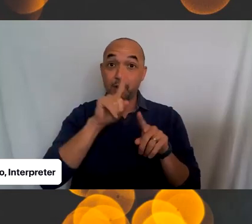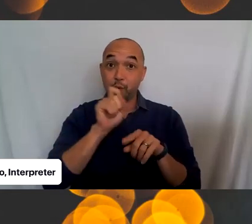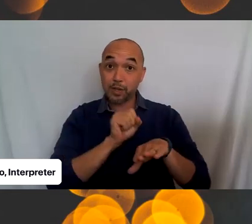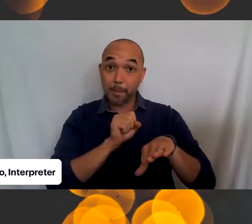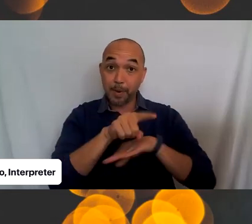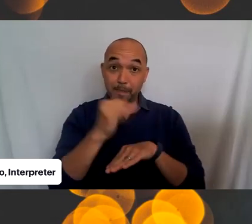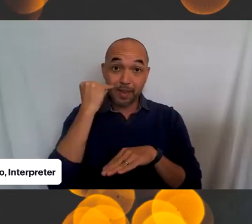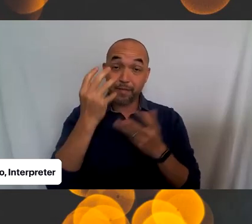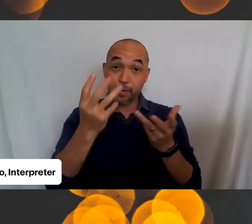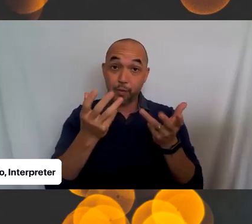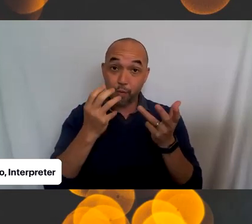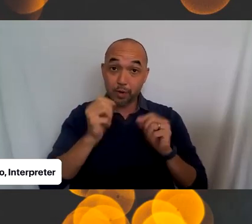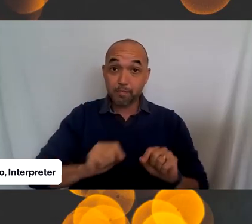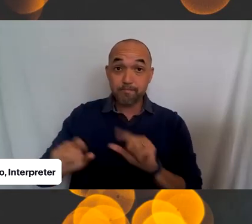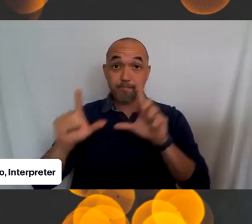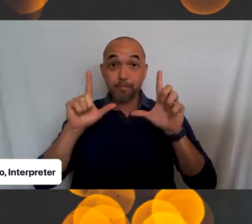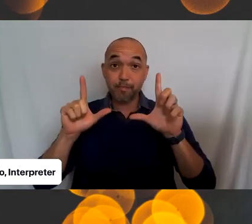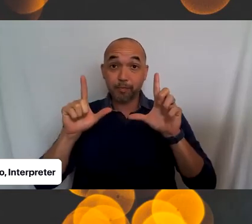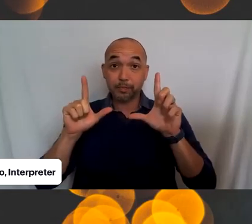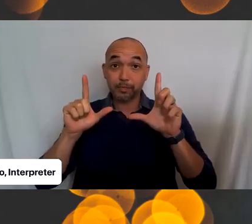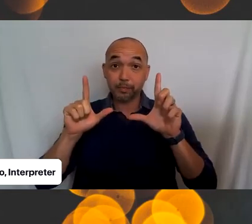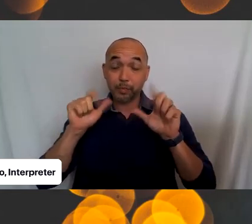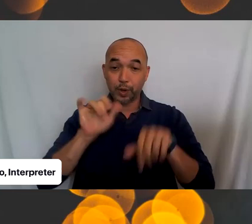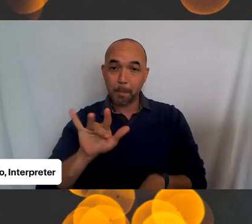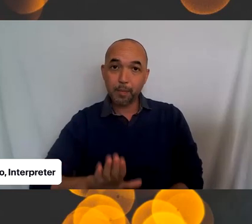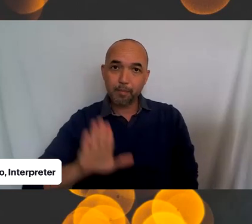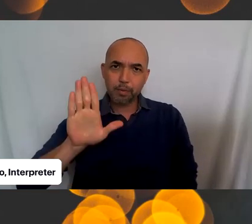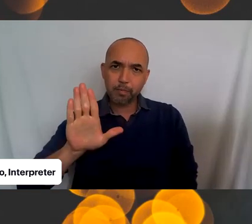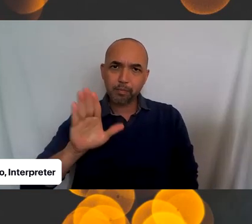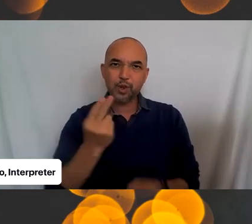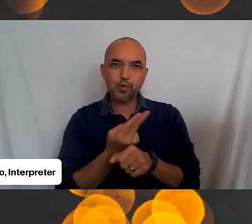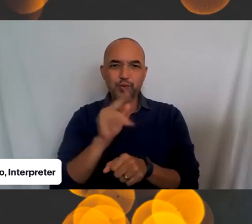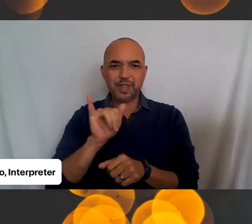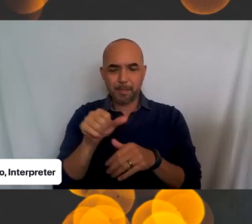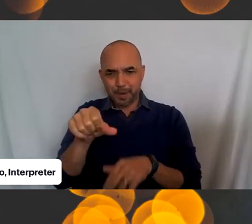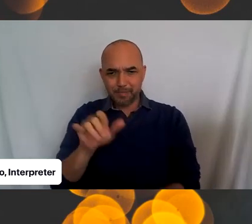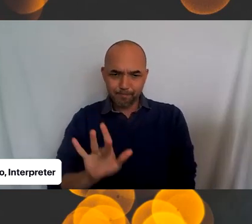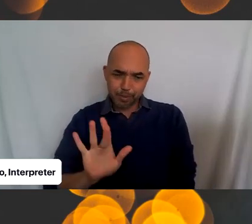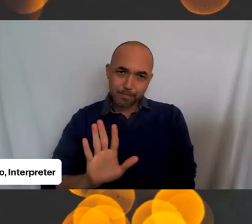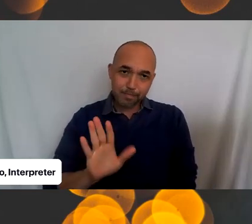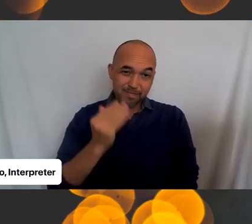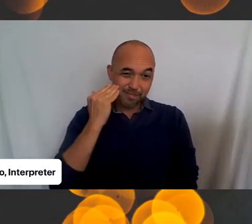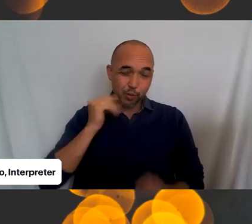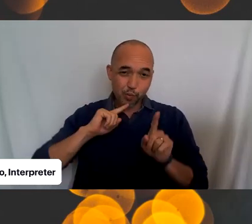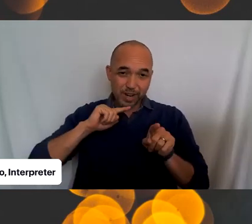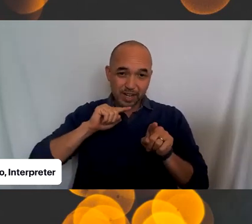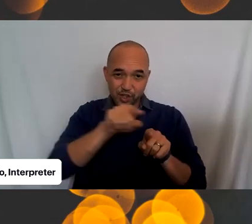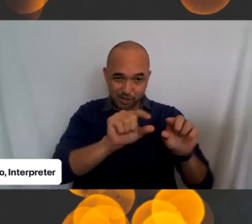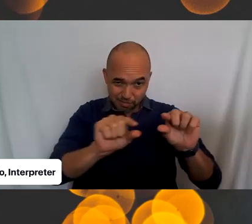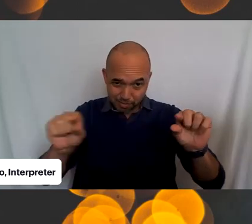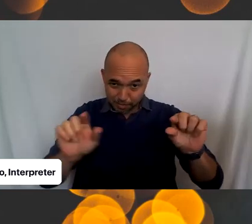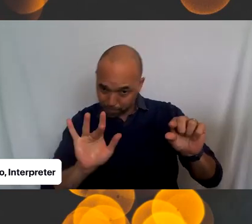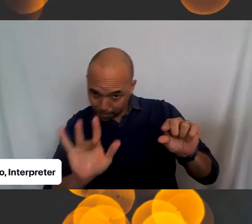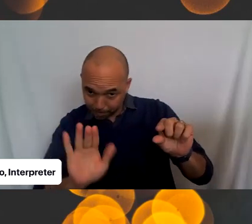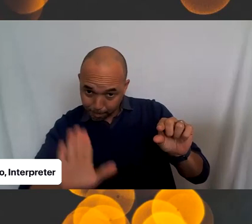on, join us live here on the chat. You can also raise your hand. Use the raised hand button there in the reactions at the bottom, and just to let us